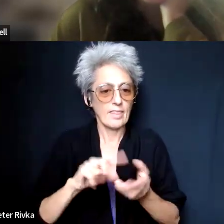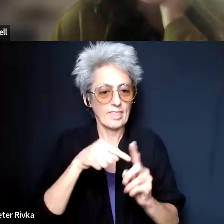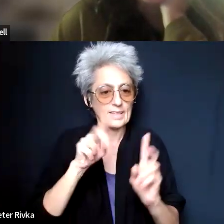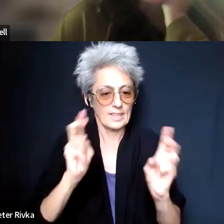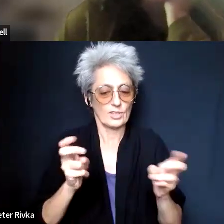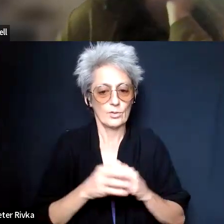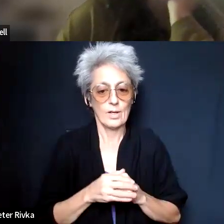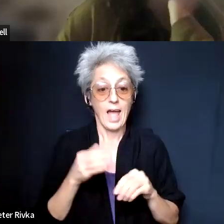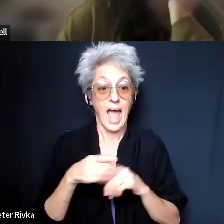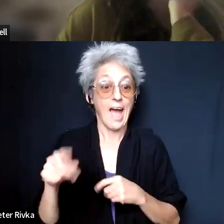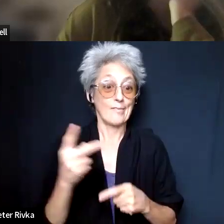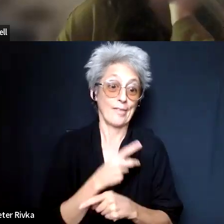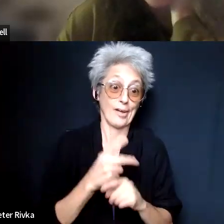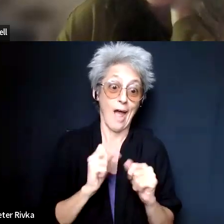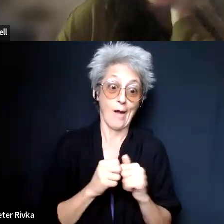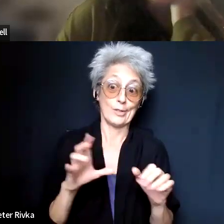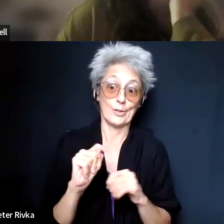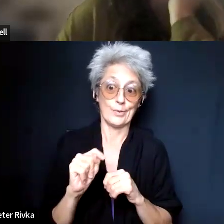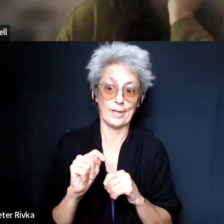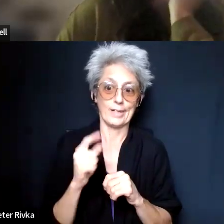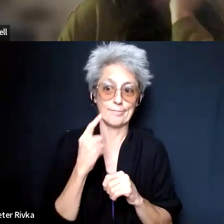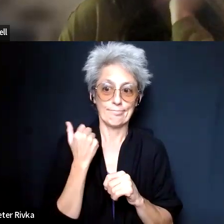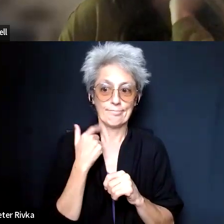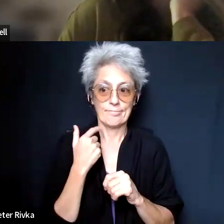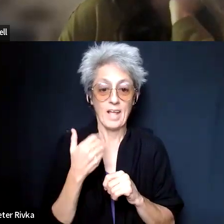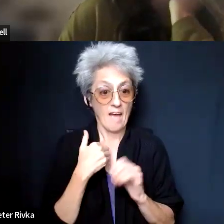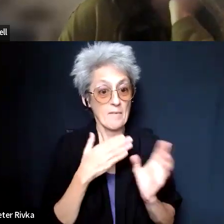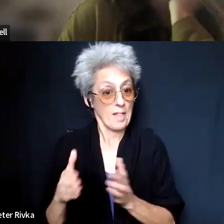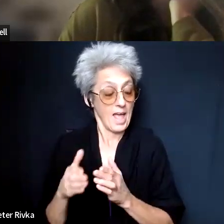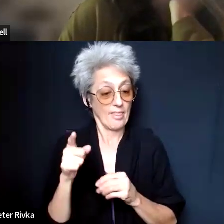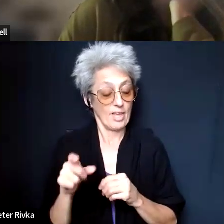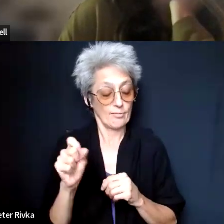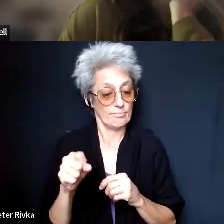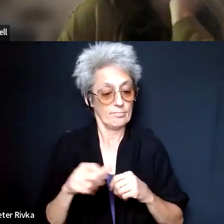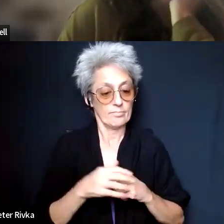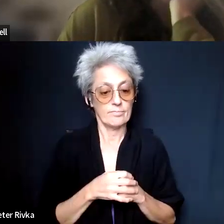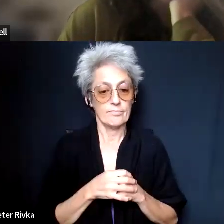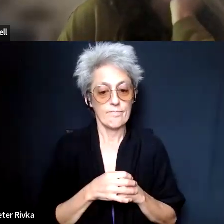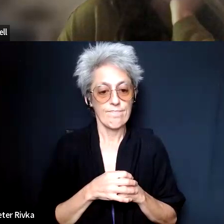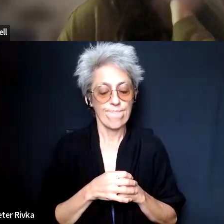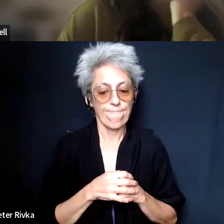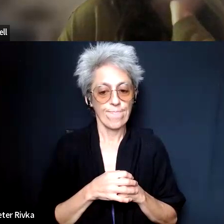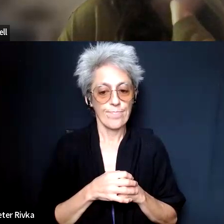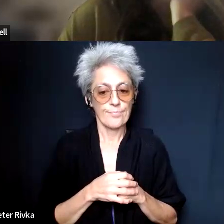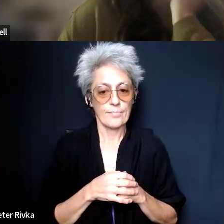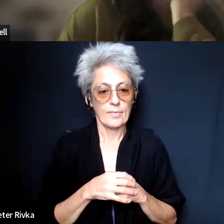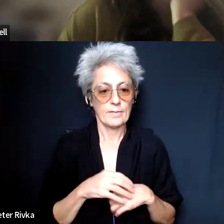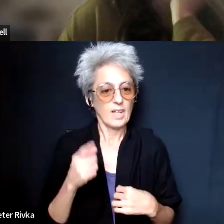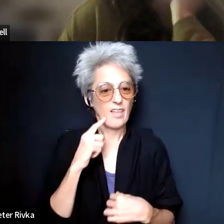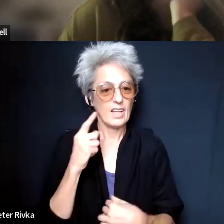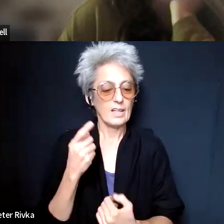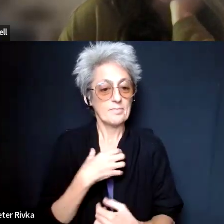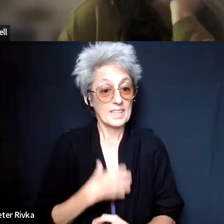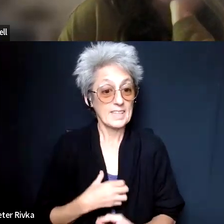do it. I mean, there's a plan there. I just think the will is there on all